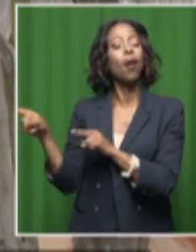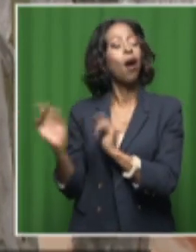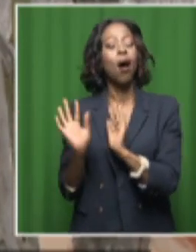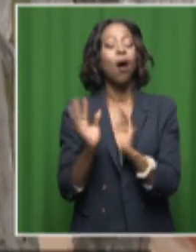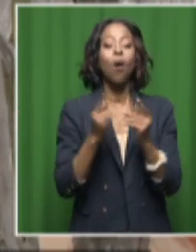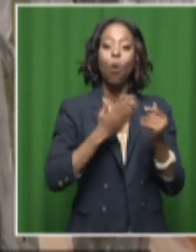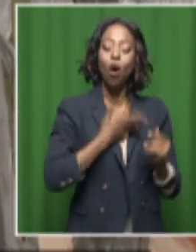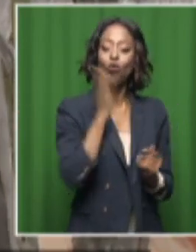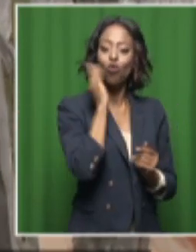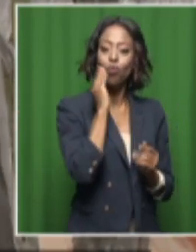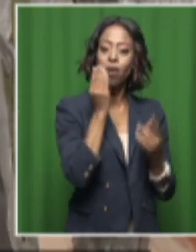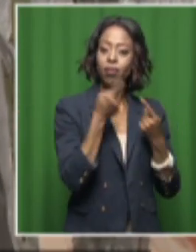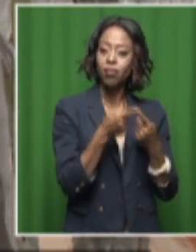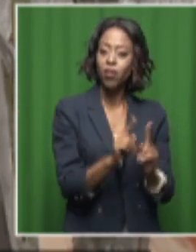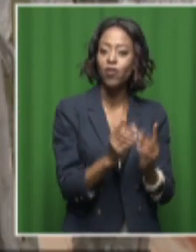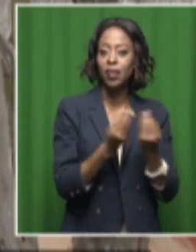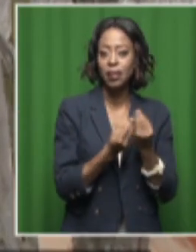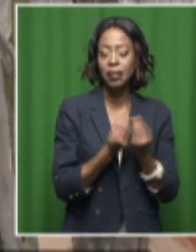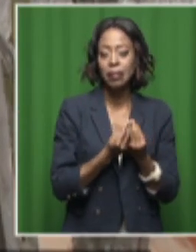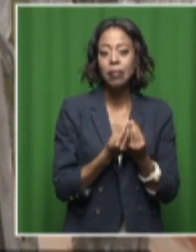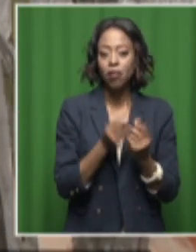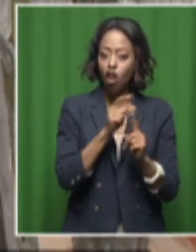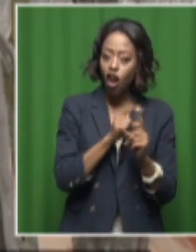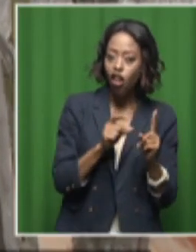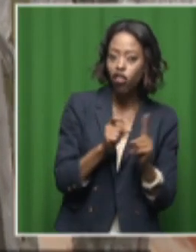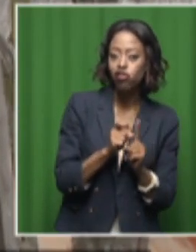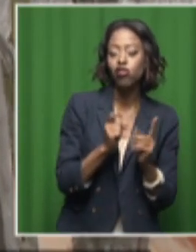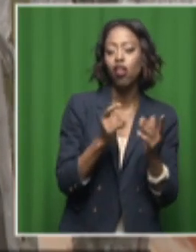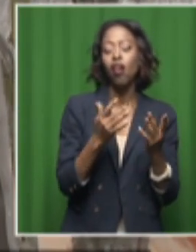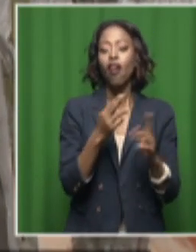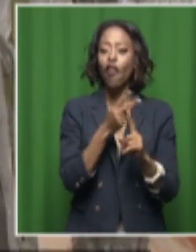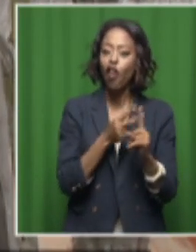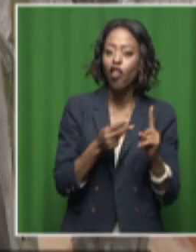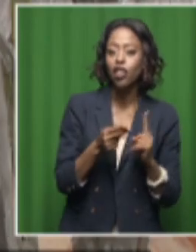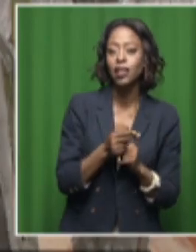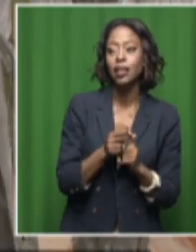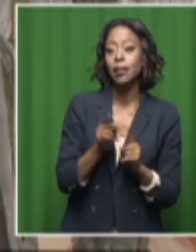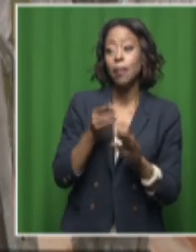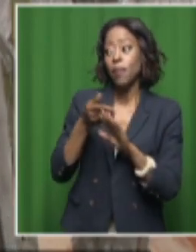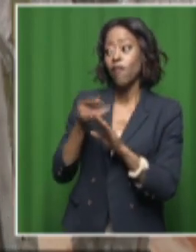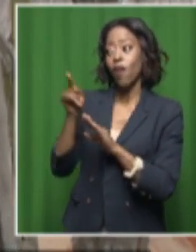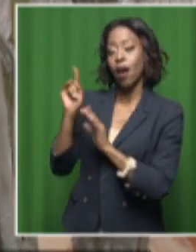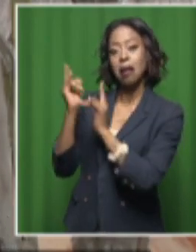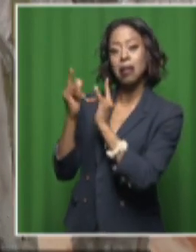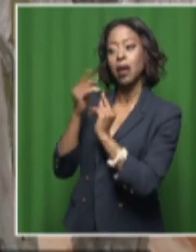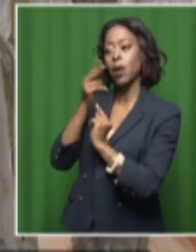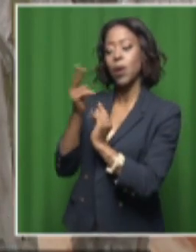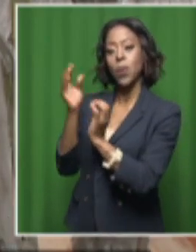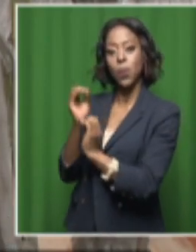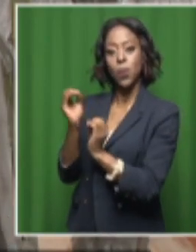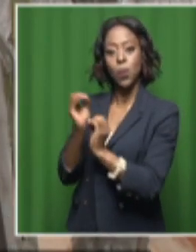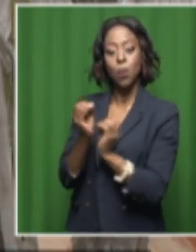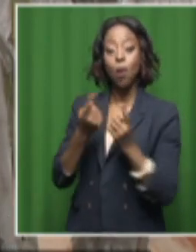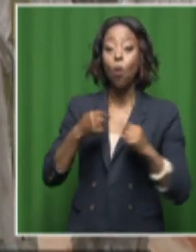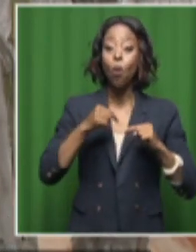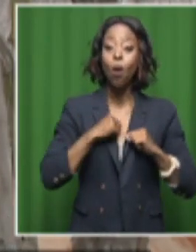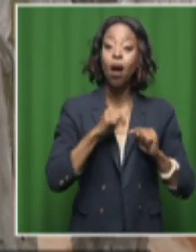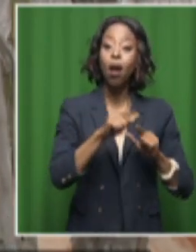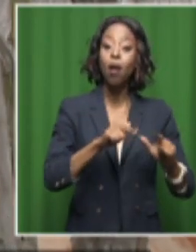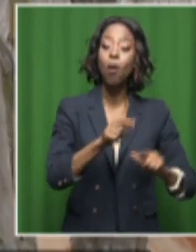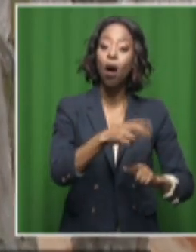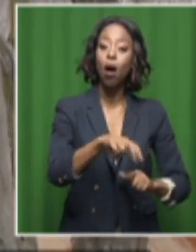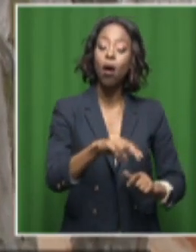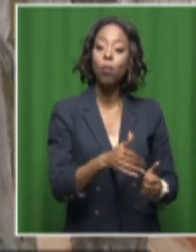to experience that which they have not been able to see. But we as Limpopo Tourism, in partnership